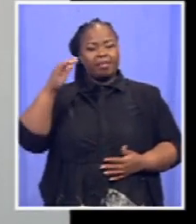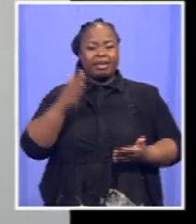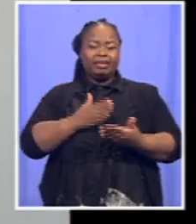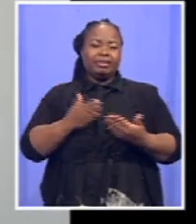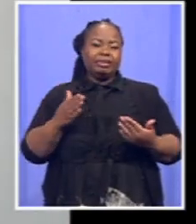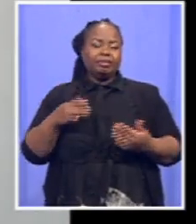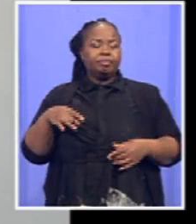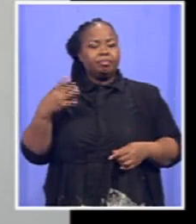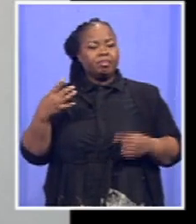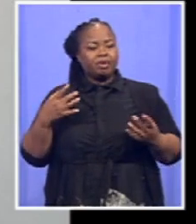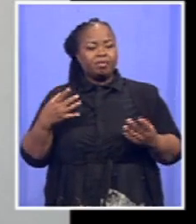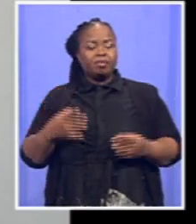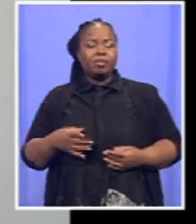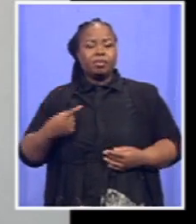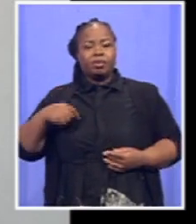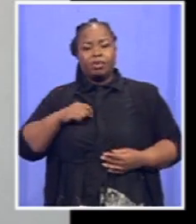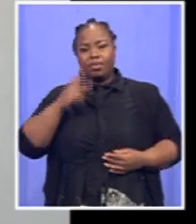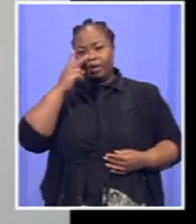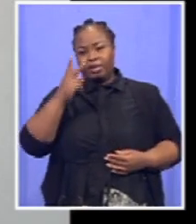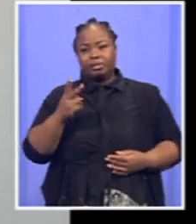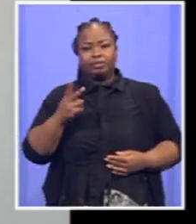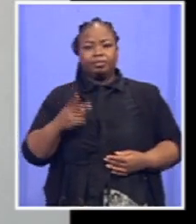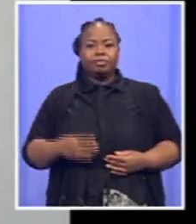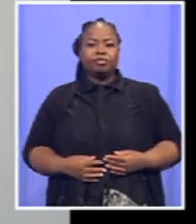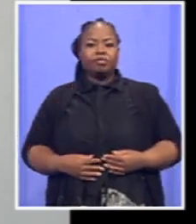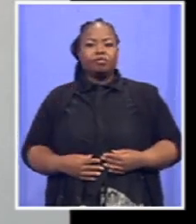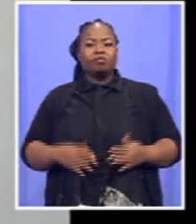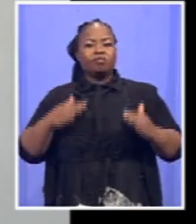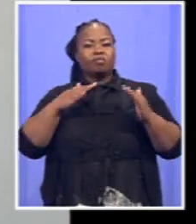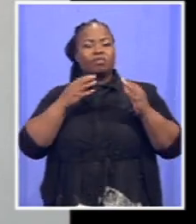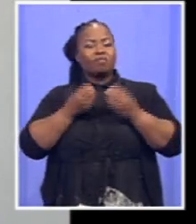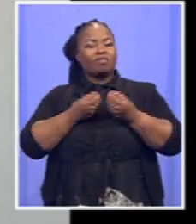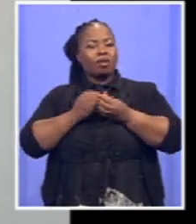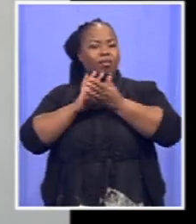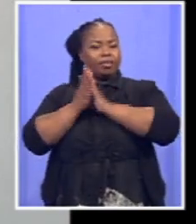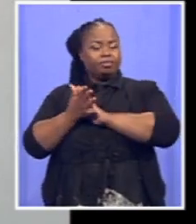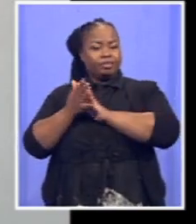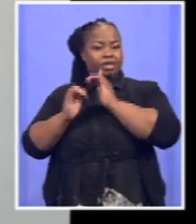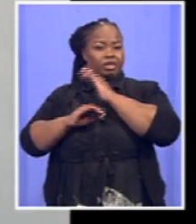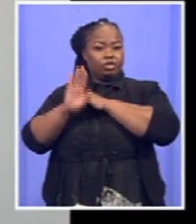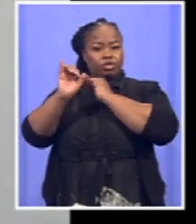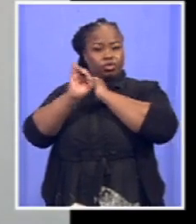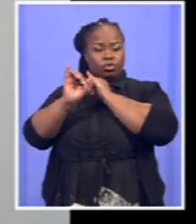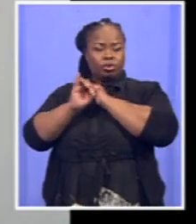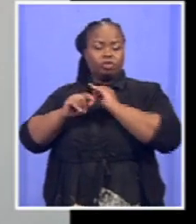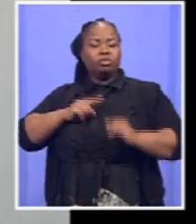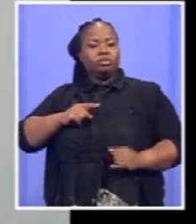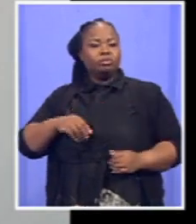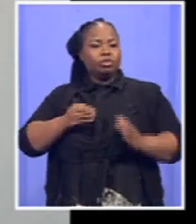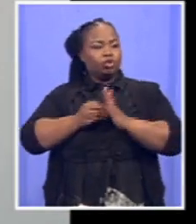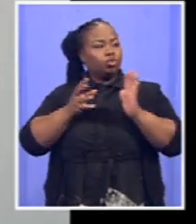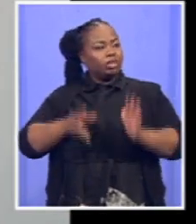sometimes we see destruction of properties at institutions when students